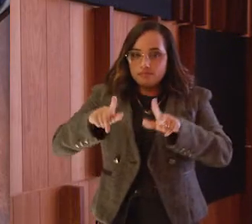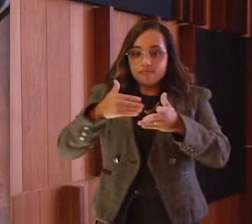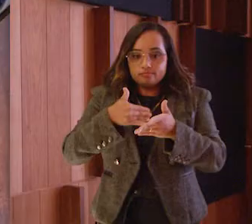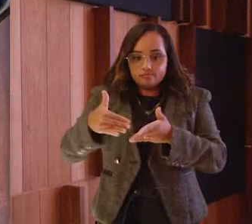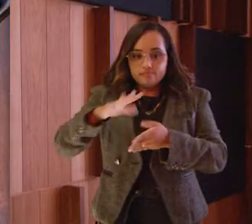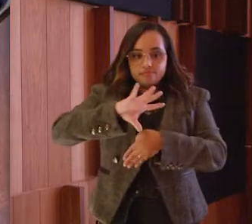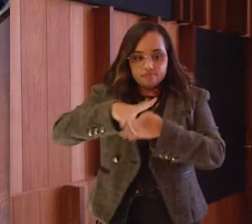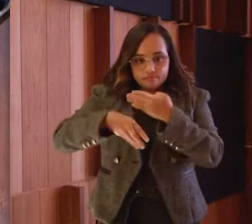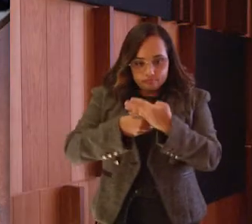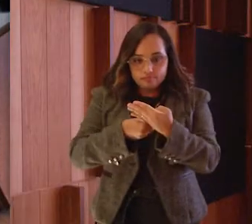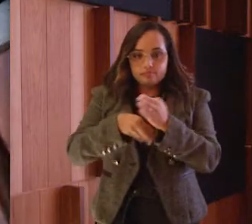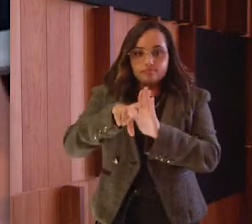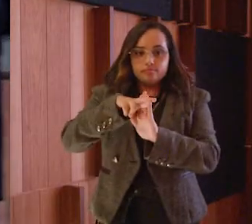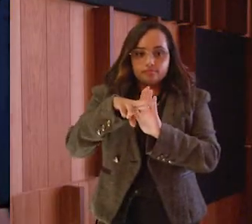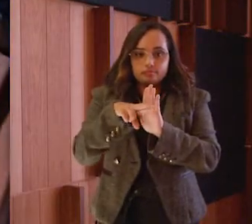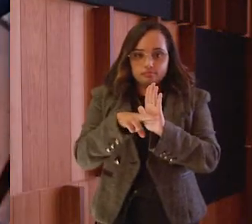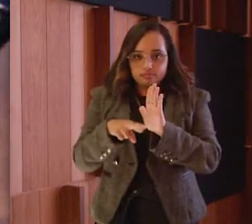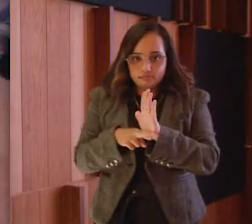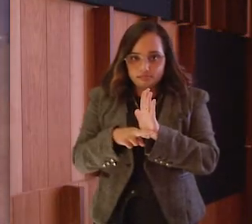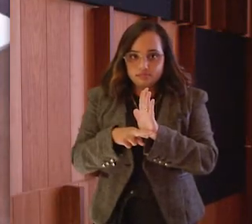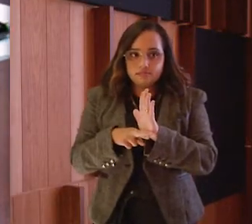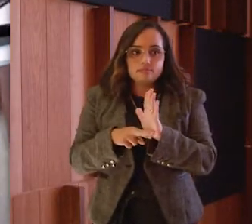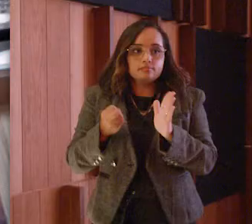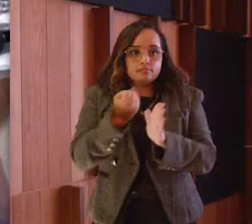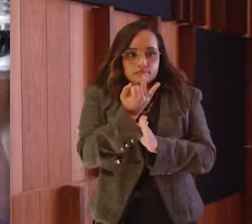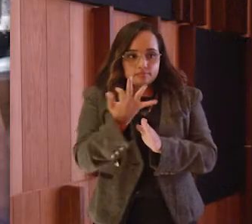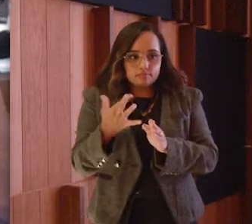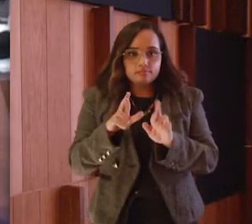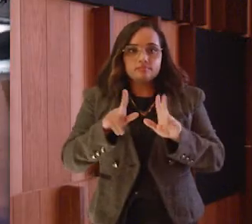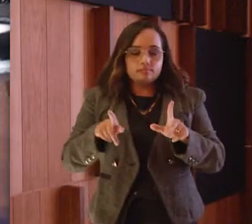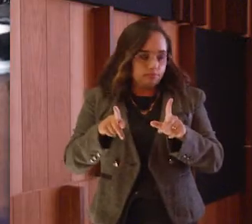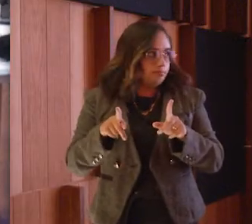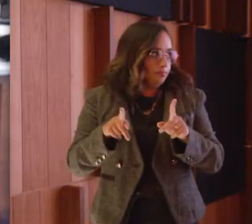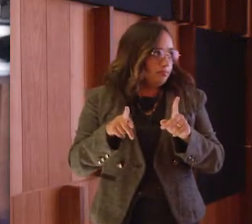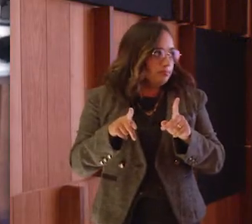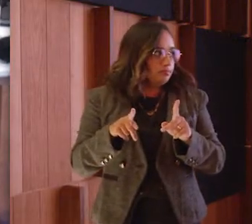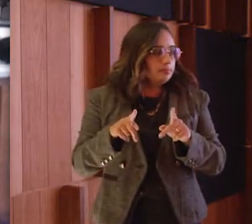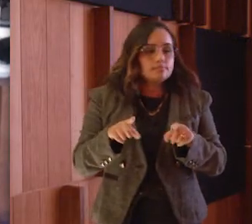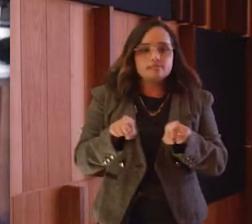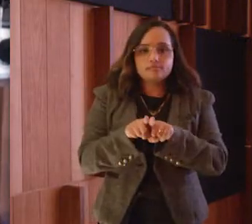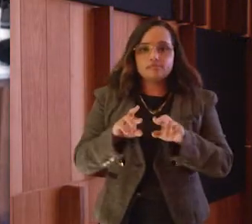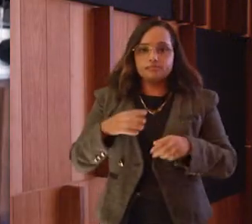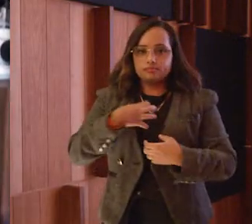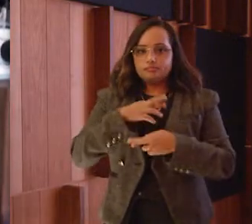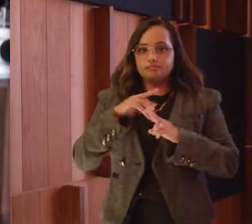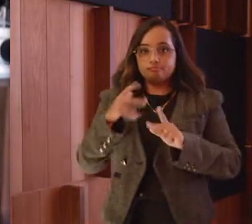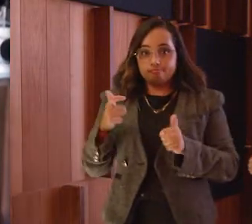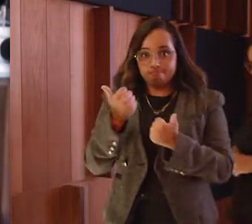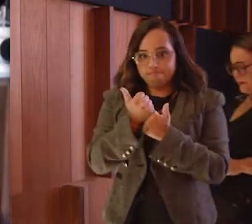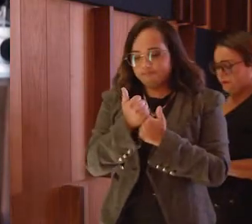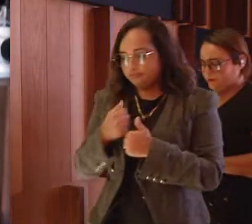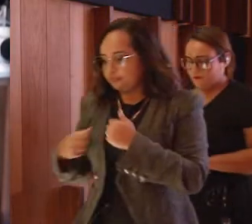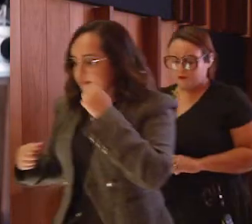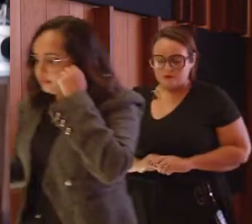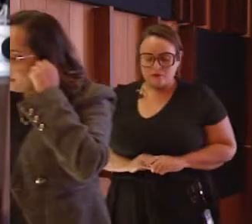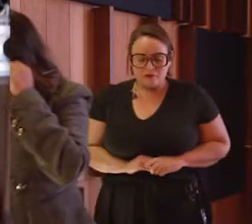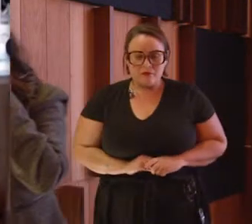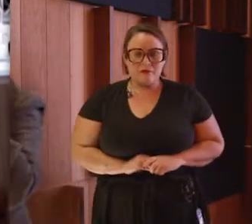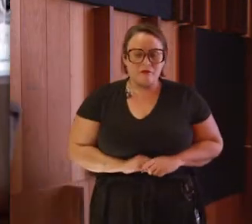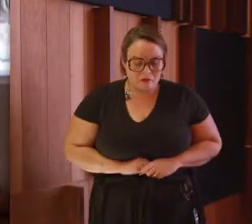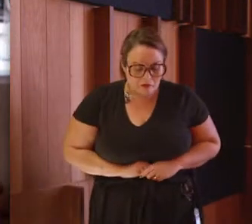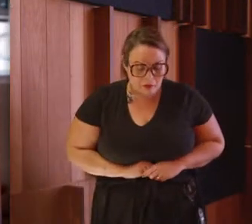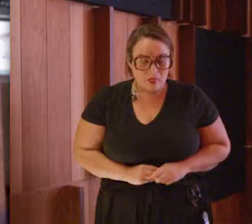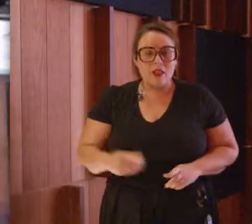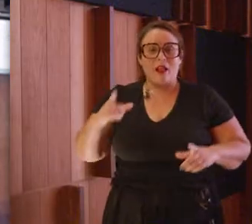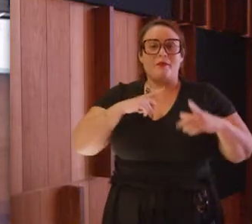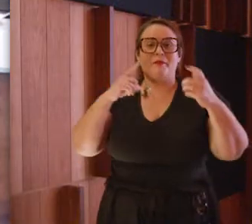also flexibility in the particular rules that effectively, particularly for the qualified domestic minimum top-up tax, for example, that